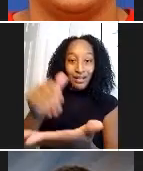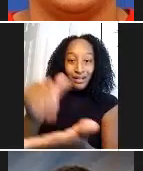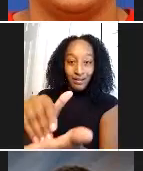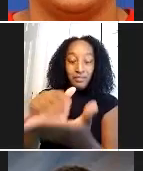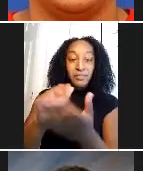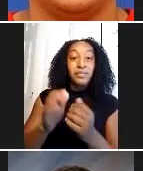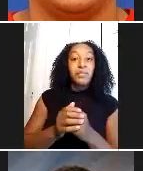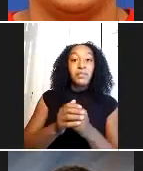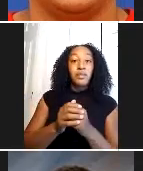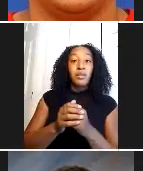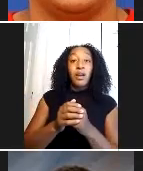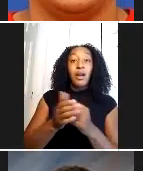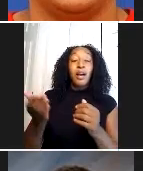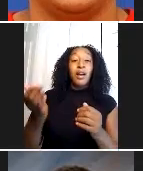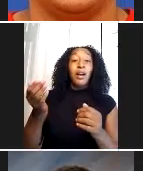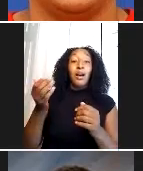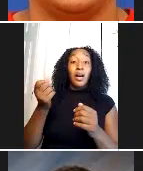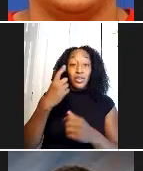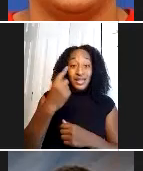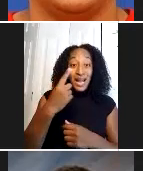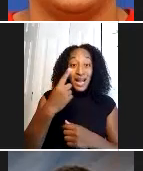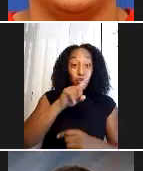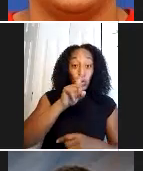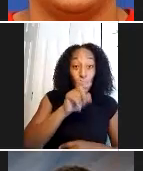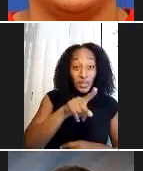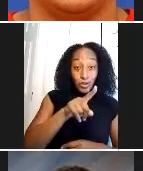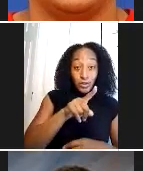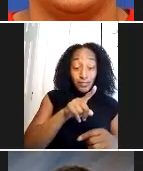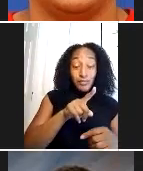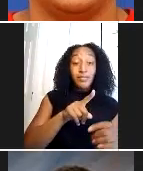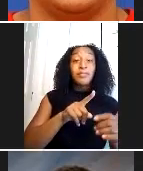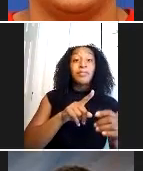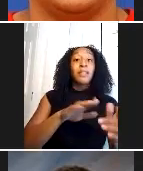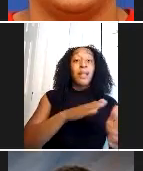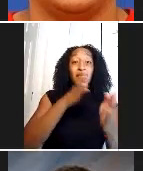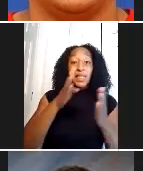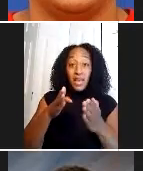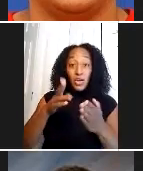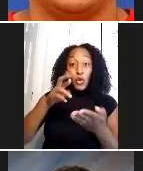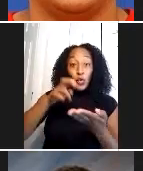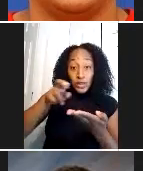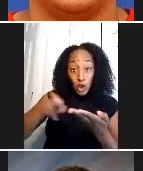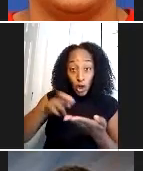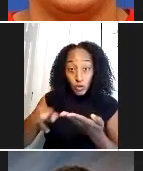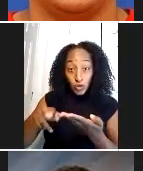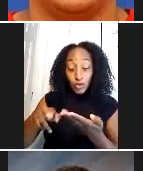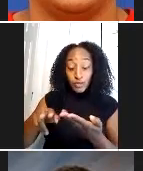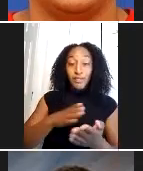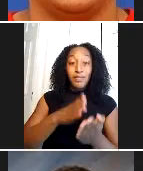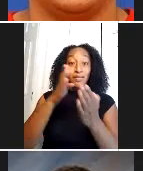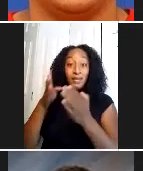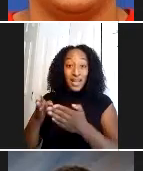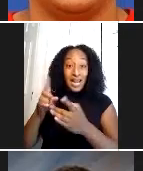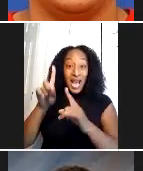question, research, hypothesis, experiment, data, conclusions. Now, in some textbooks, you'll see